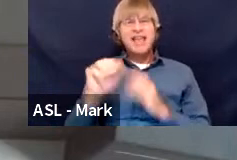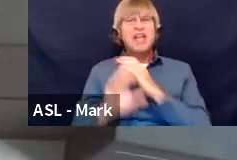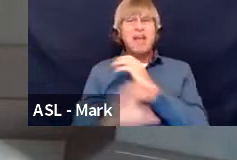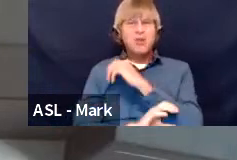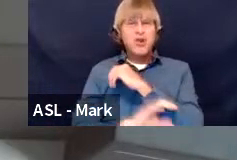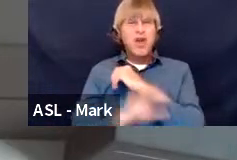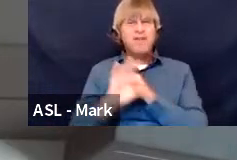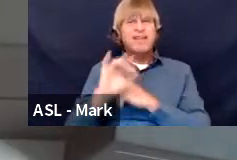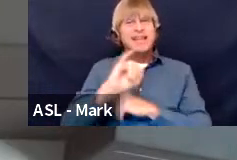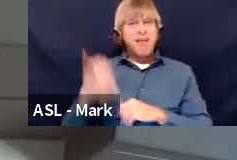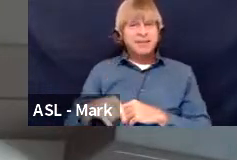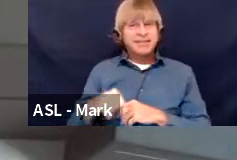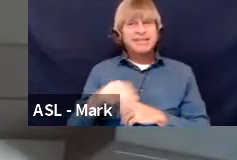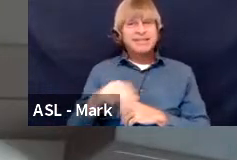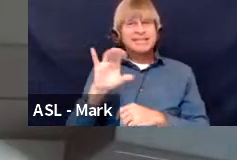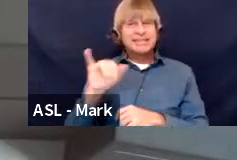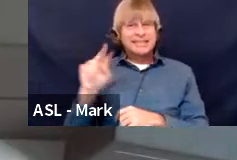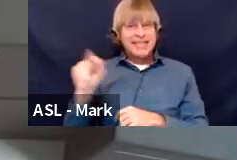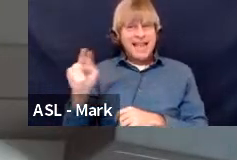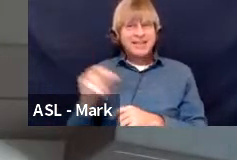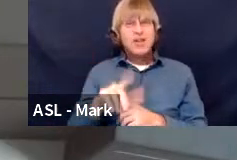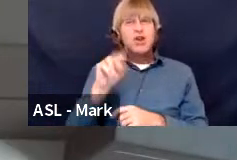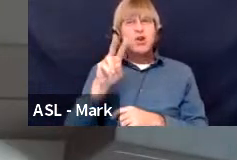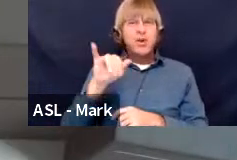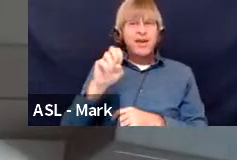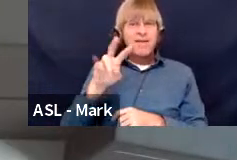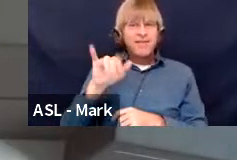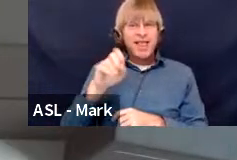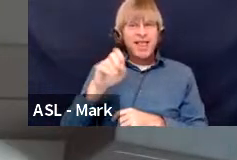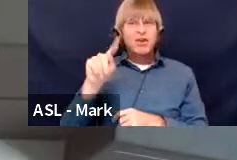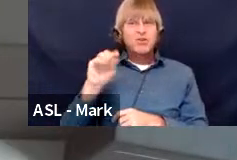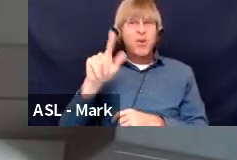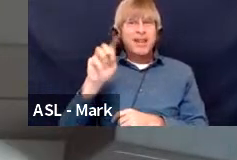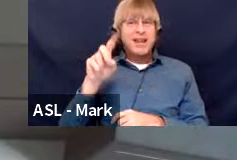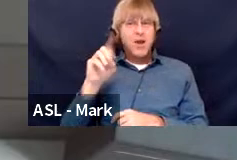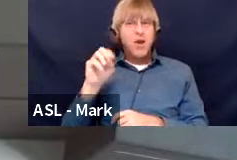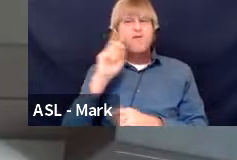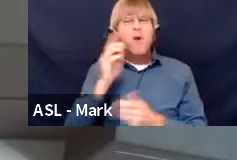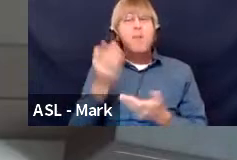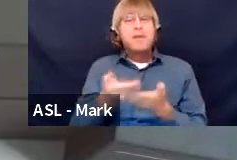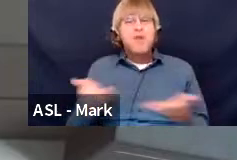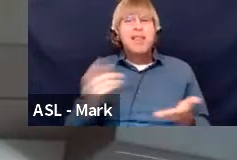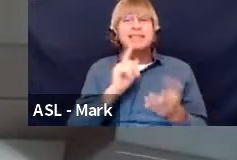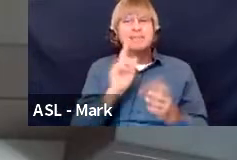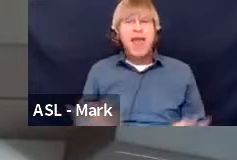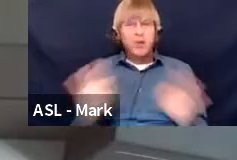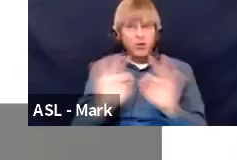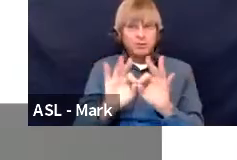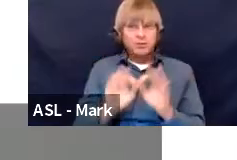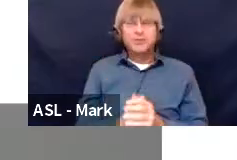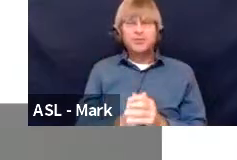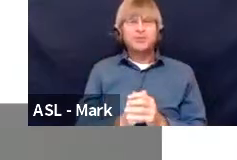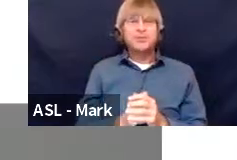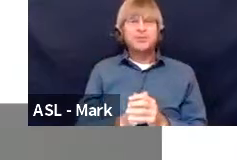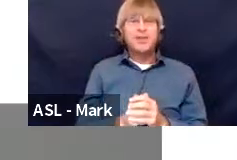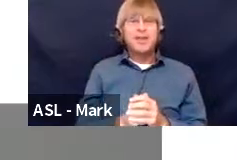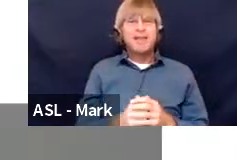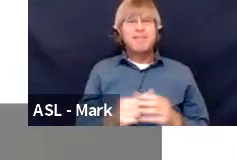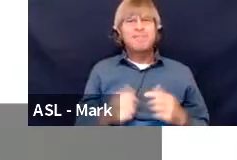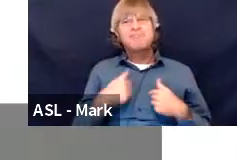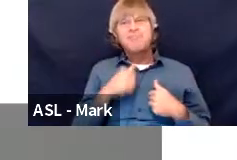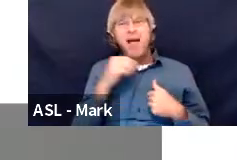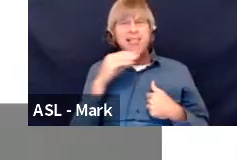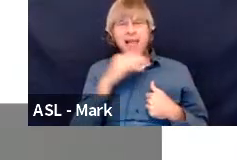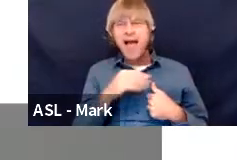of Indianapolis, Cincinnati, Louisville, and Toledo for Materials Matter. I'm not gonna lie,